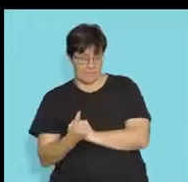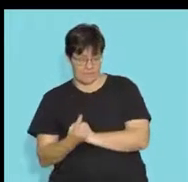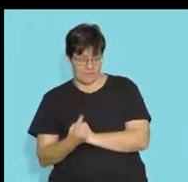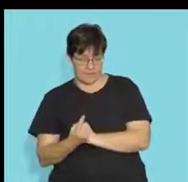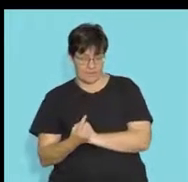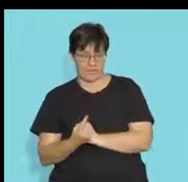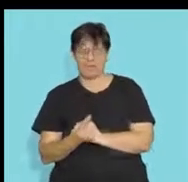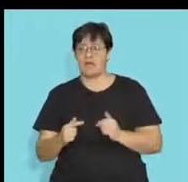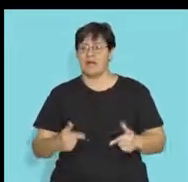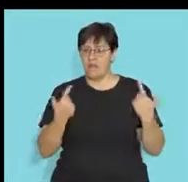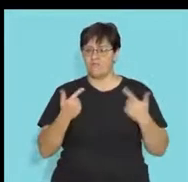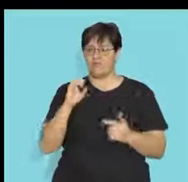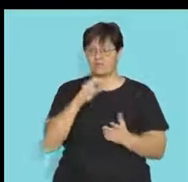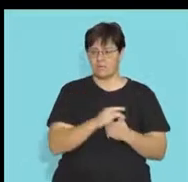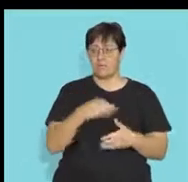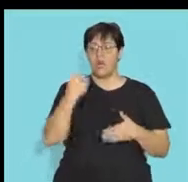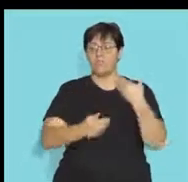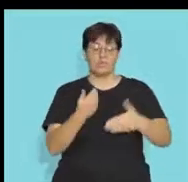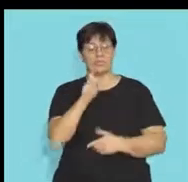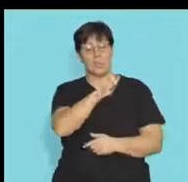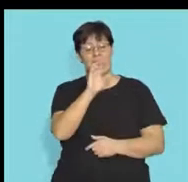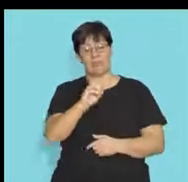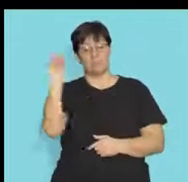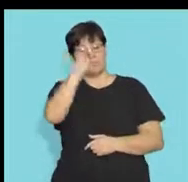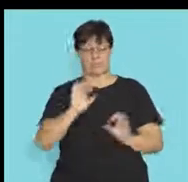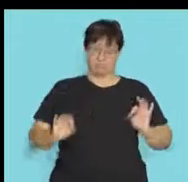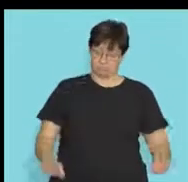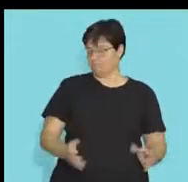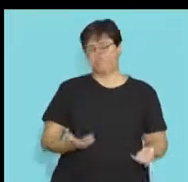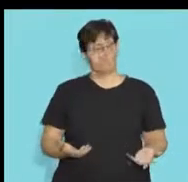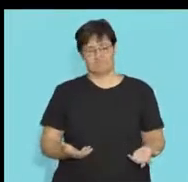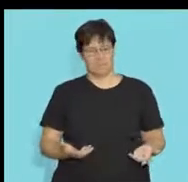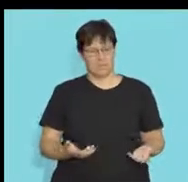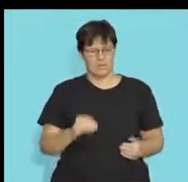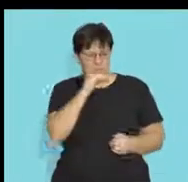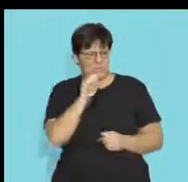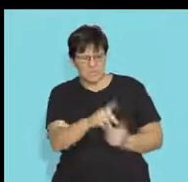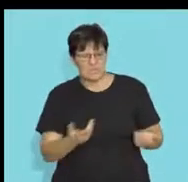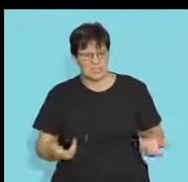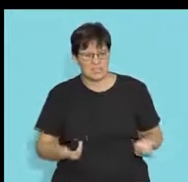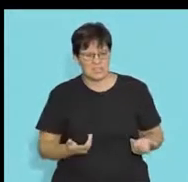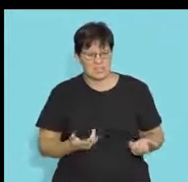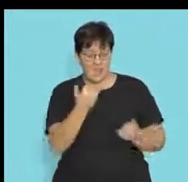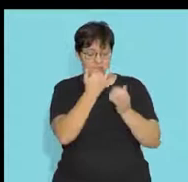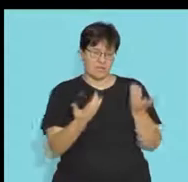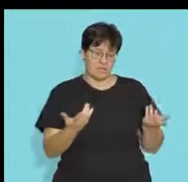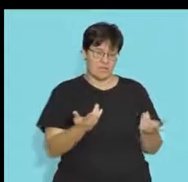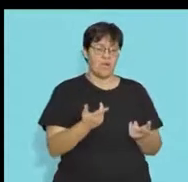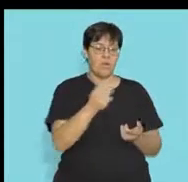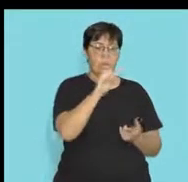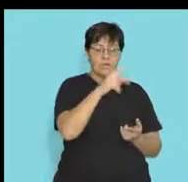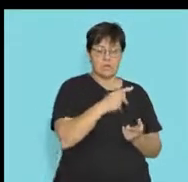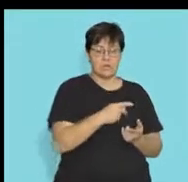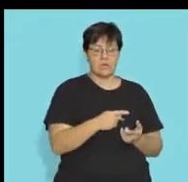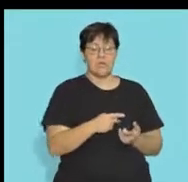place in living organisms, the process is never 100% efficient. So it means that when an individual or an